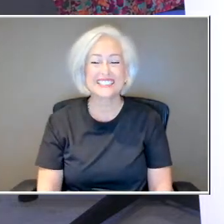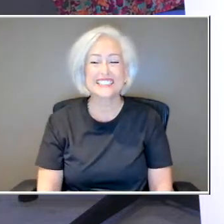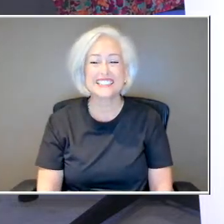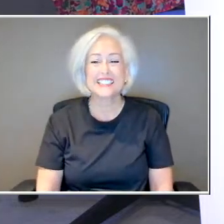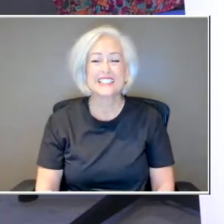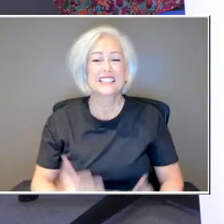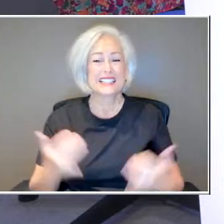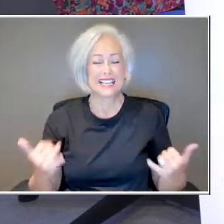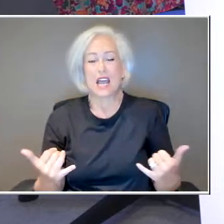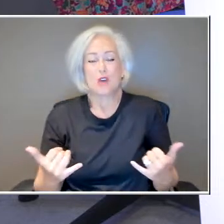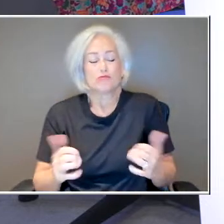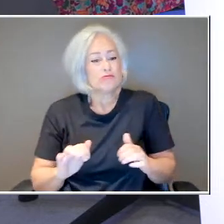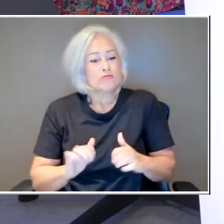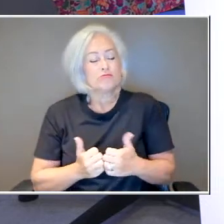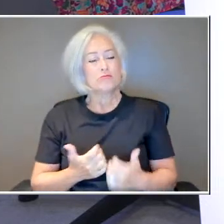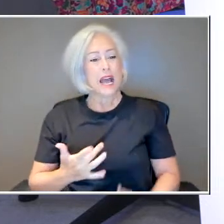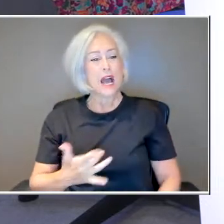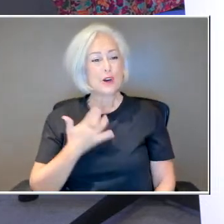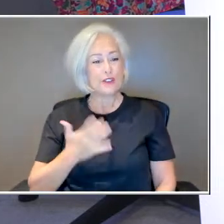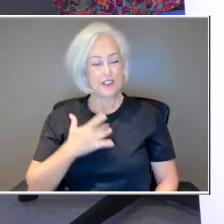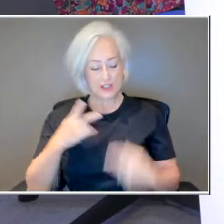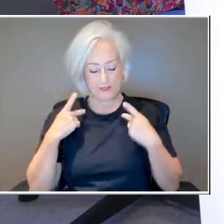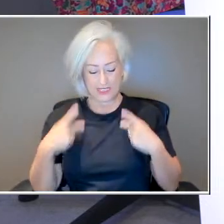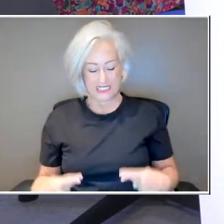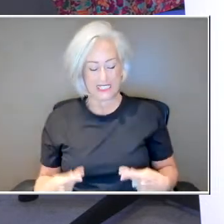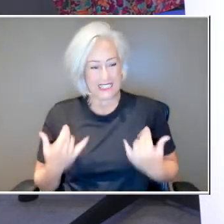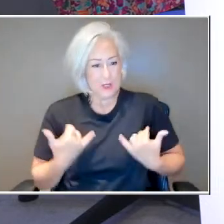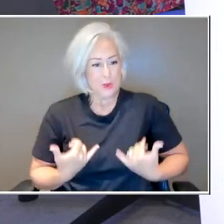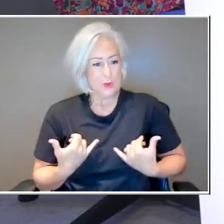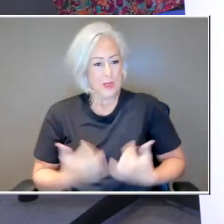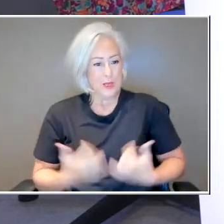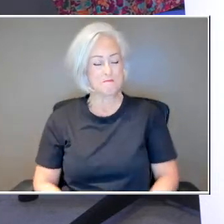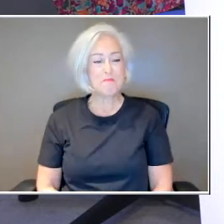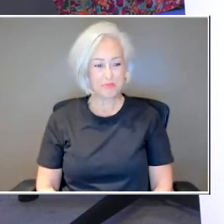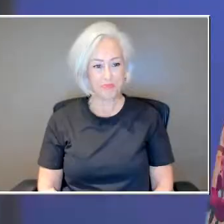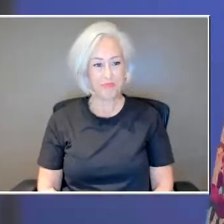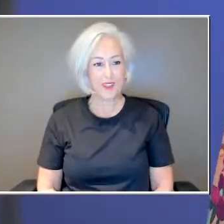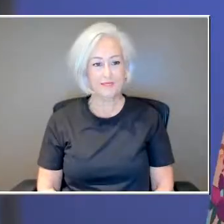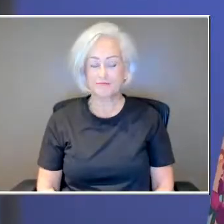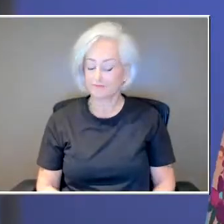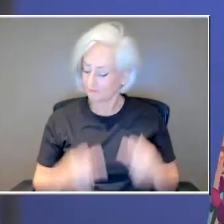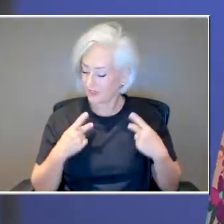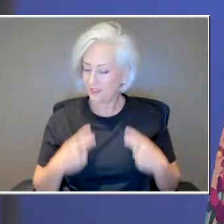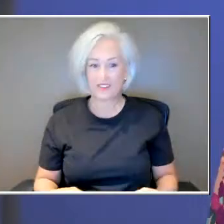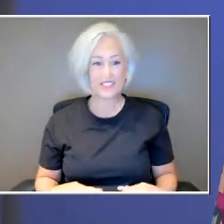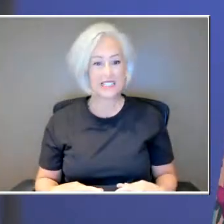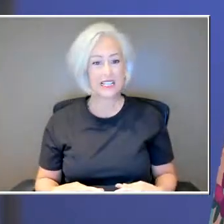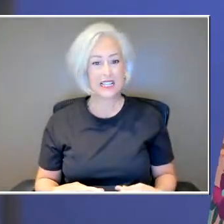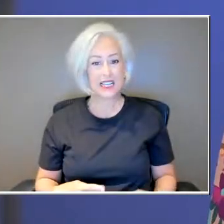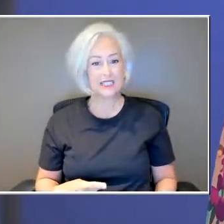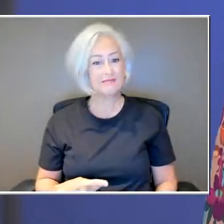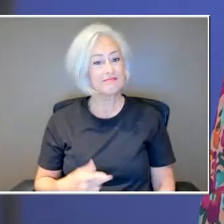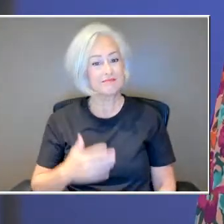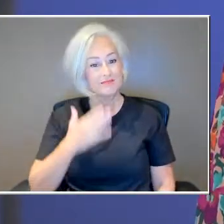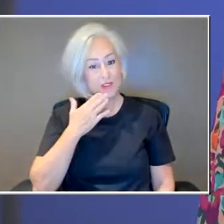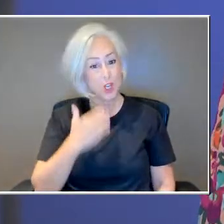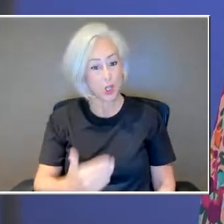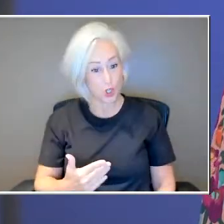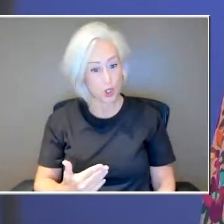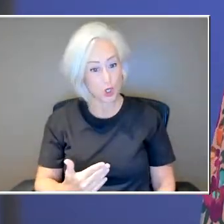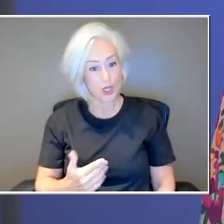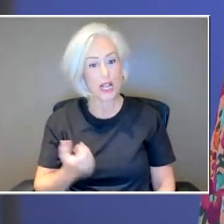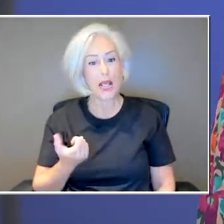you're feeling today, physically, first of all. Physically, I'm feeling actually pretty good. A little